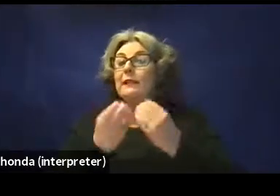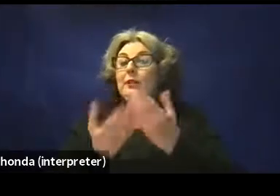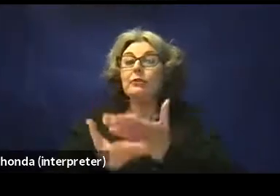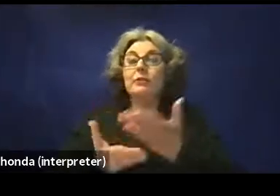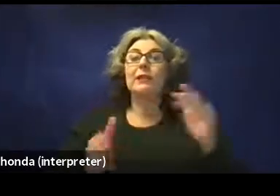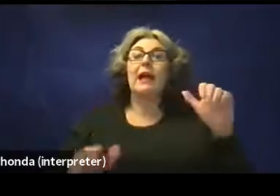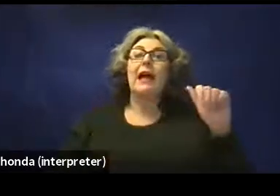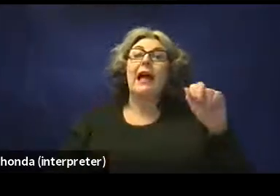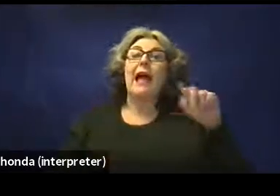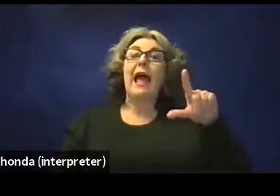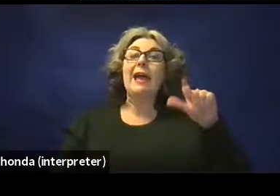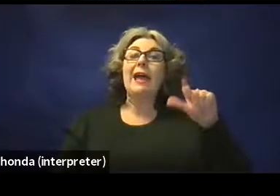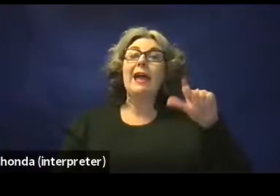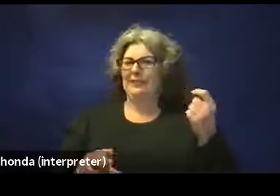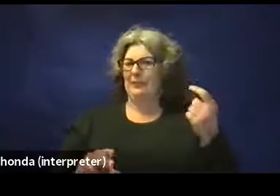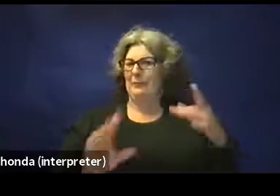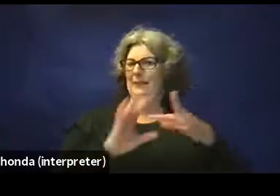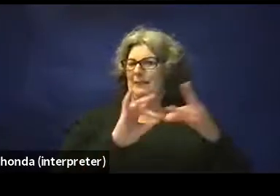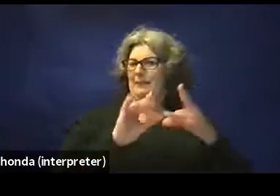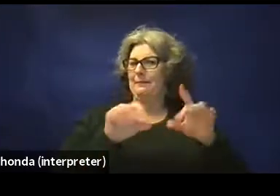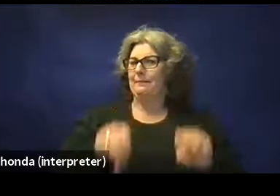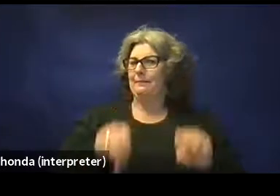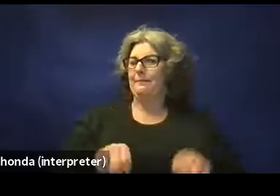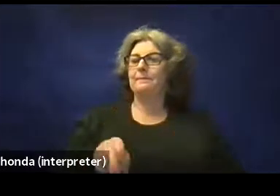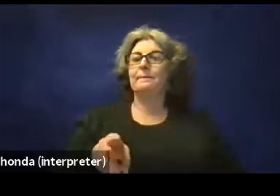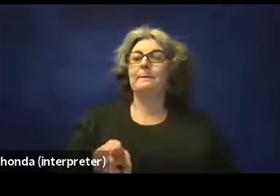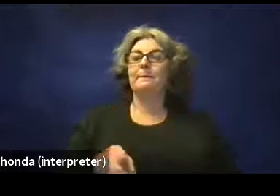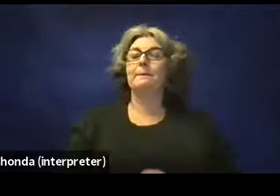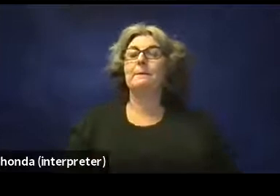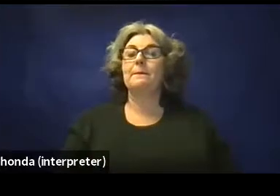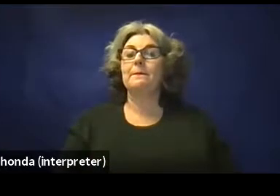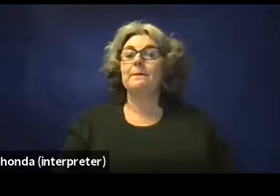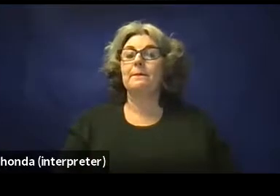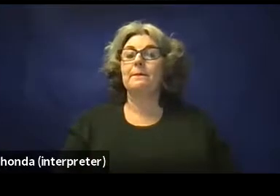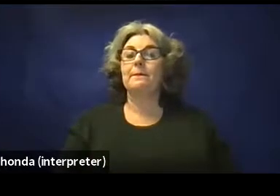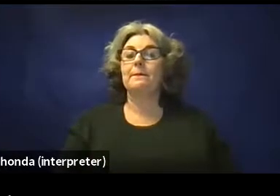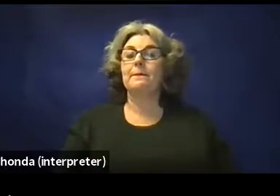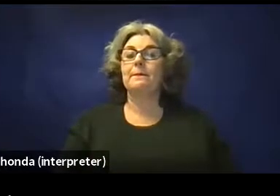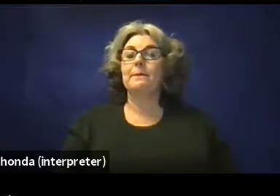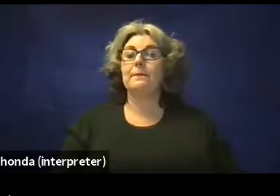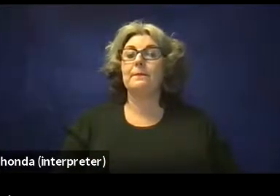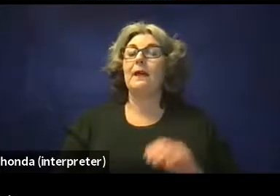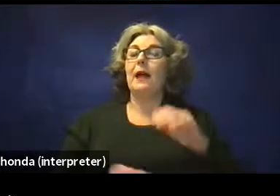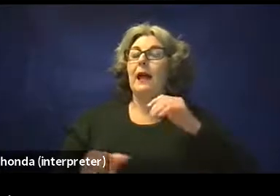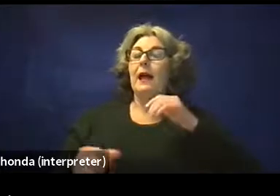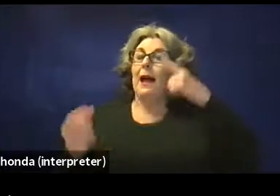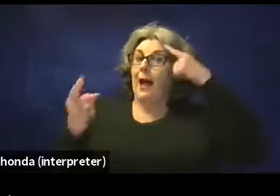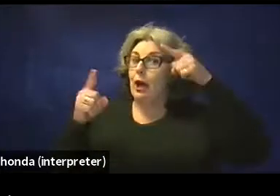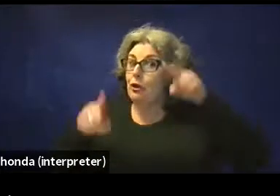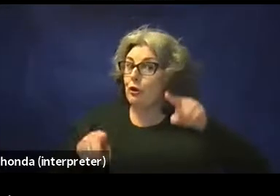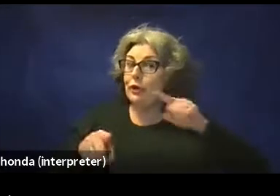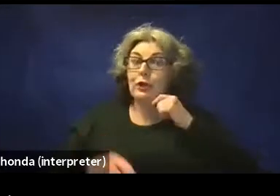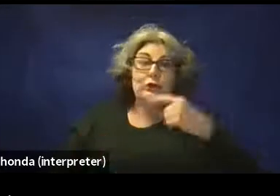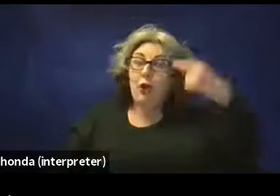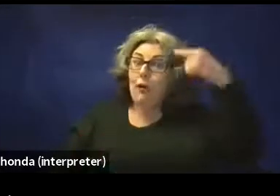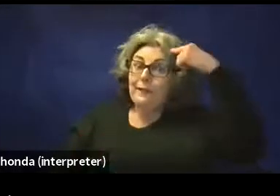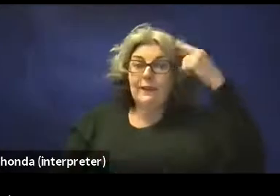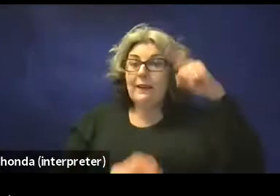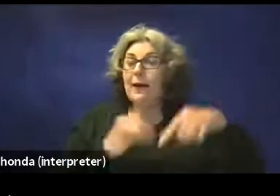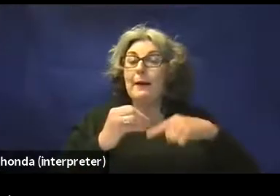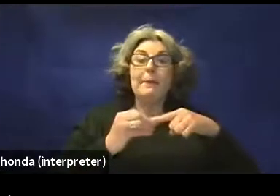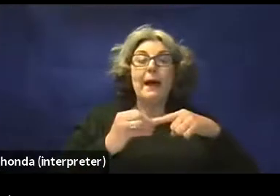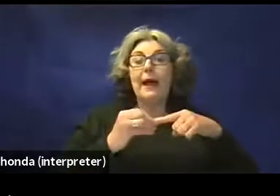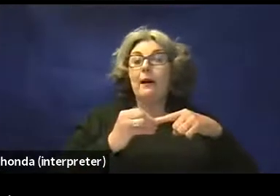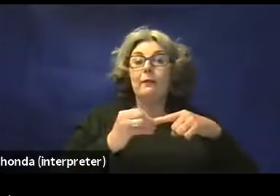Angela? I can share a little bit. And I'll say agreed that you don't think about that all the time